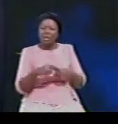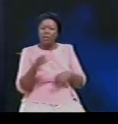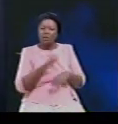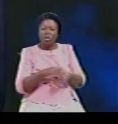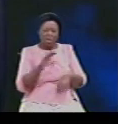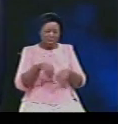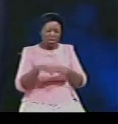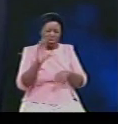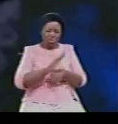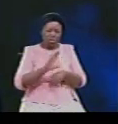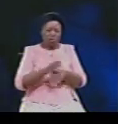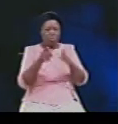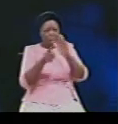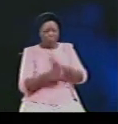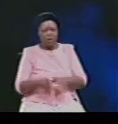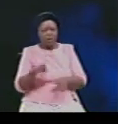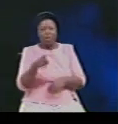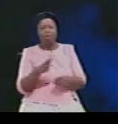It immediately you on the streets.